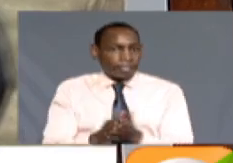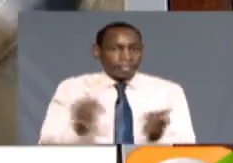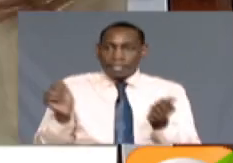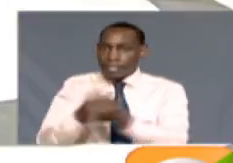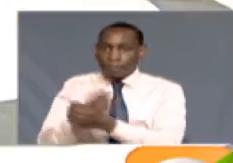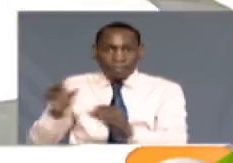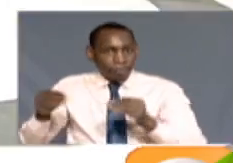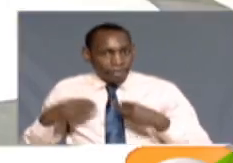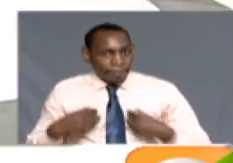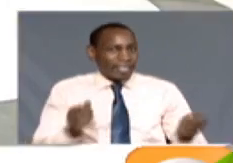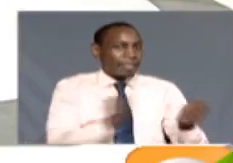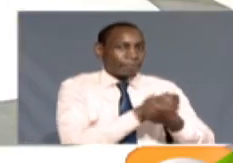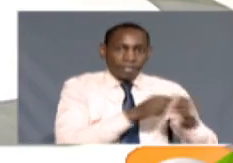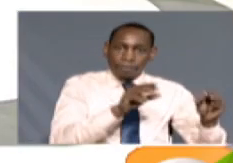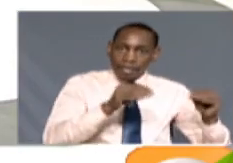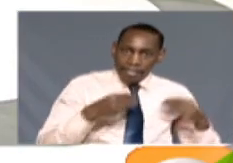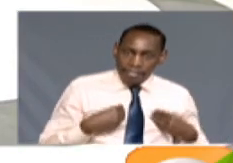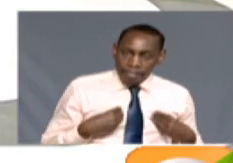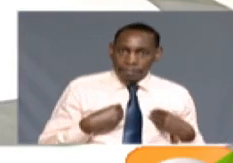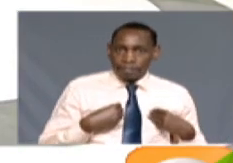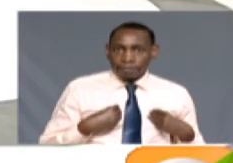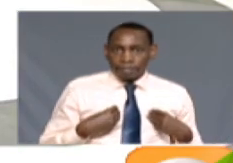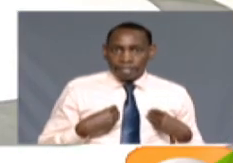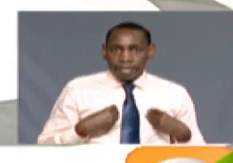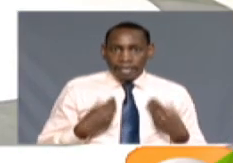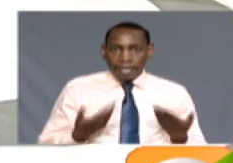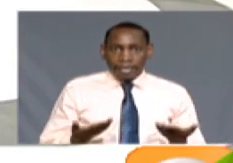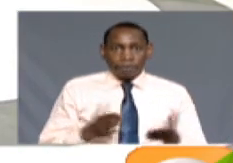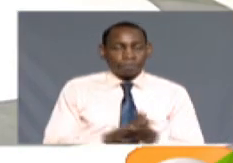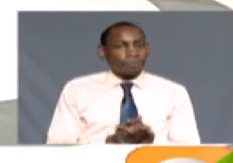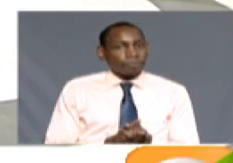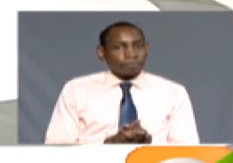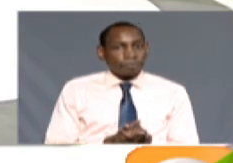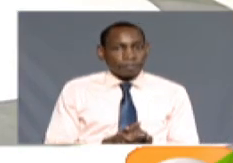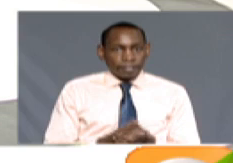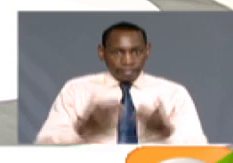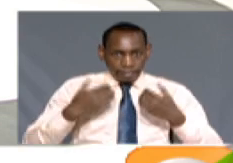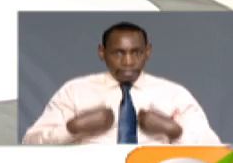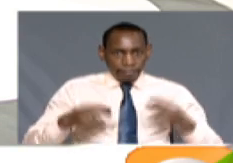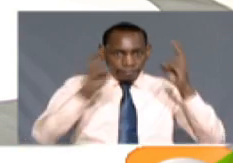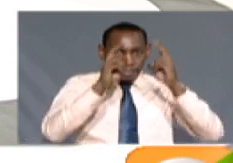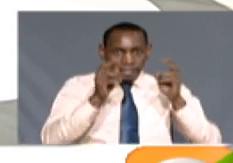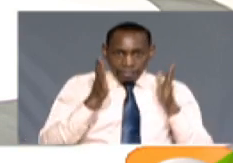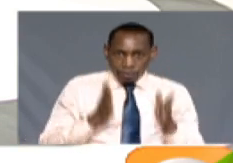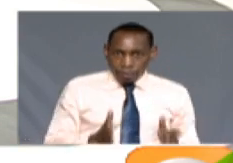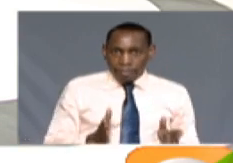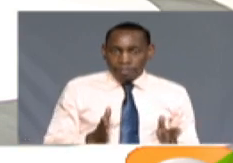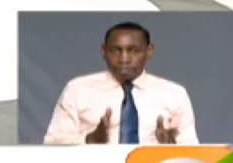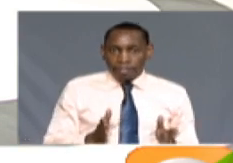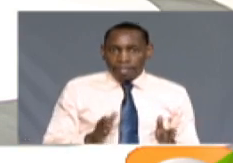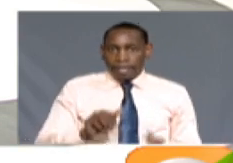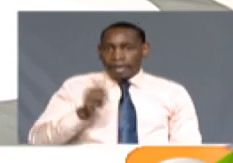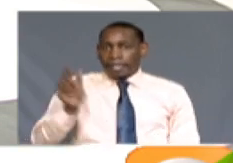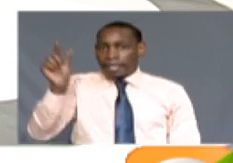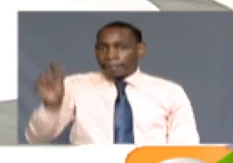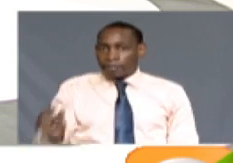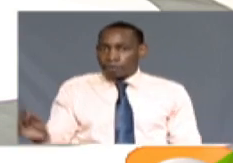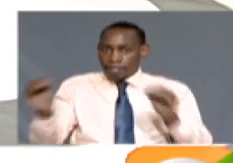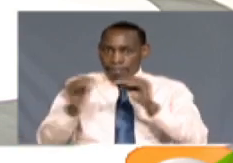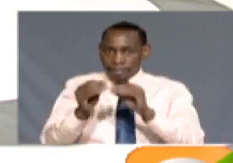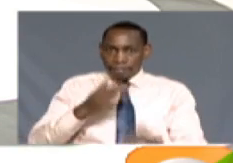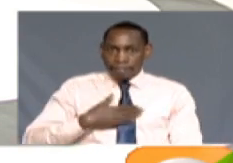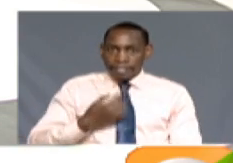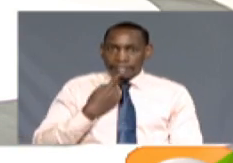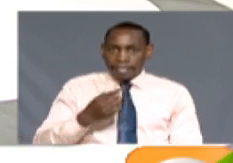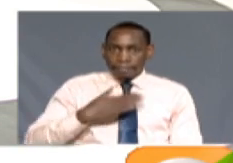They couldn't stand it. So at our international meet, because I'm an international guy at the meeting, somebody approaches me, he tells me, Francis,